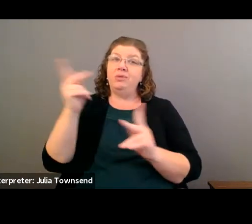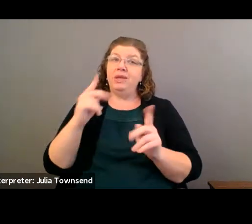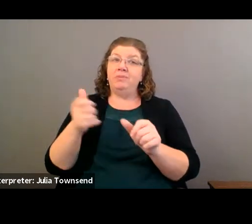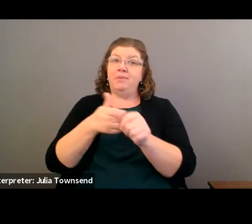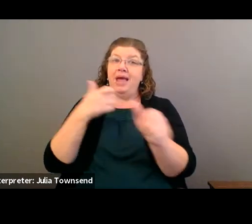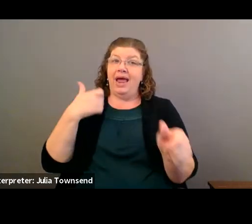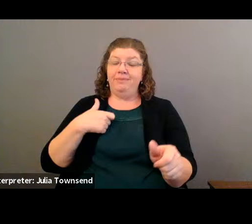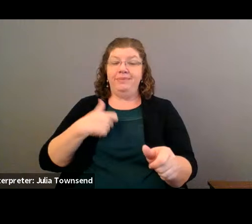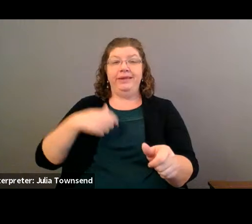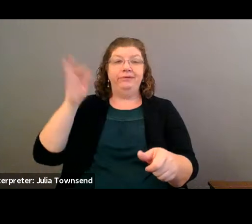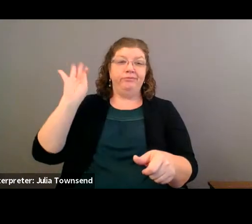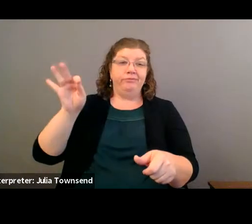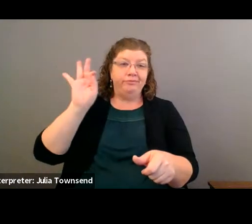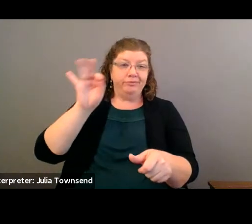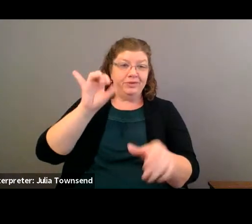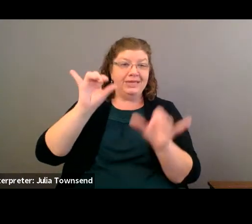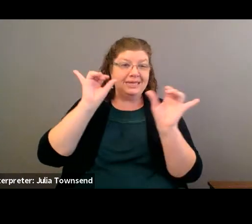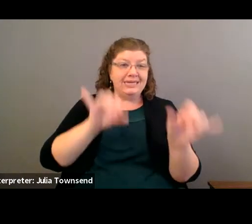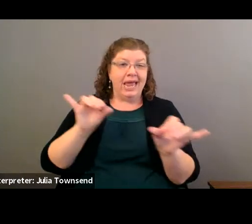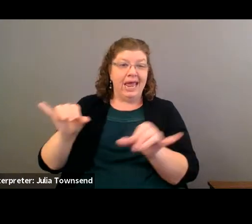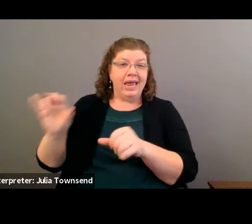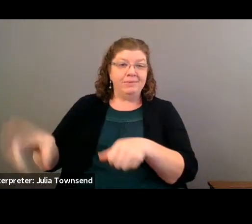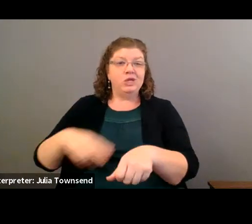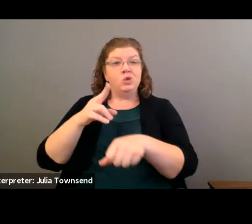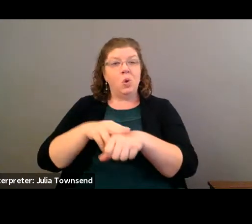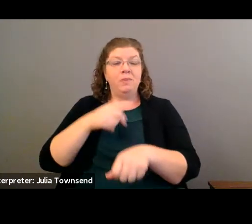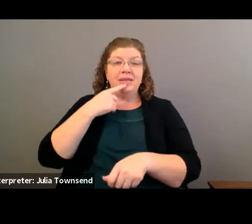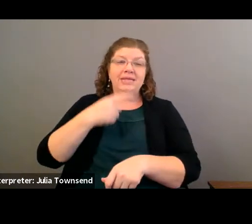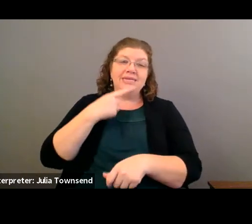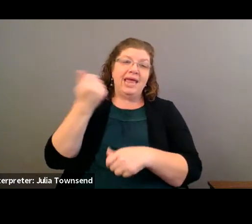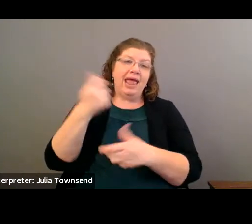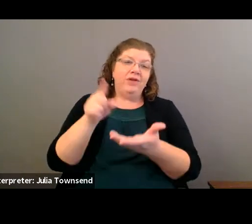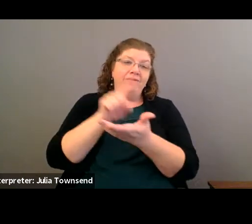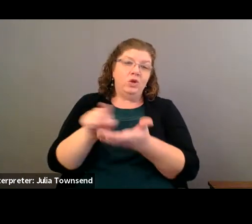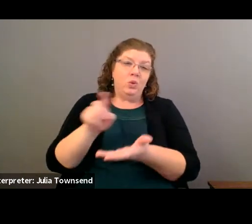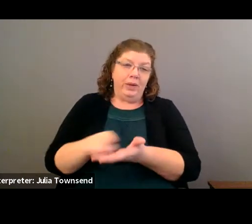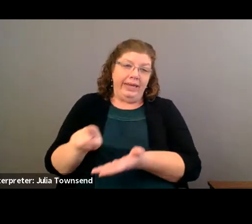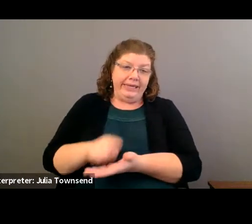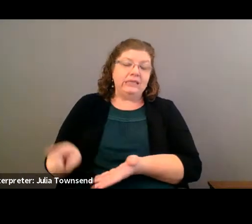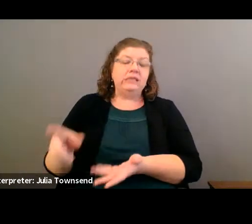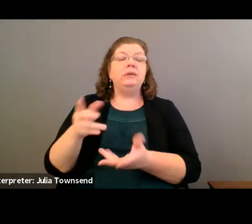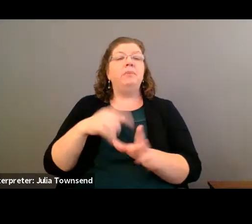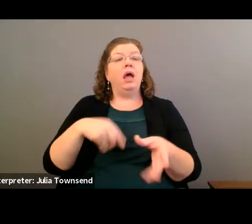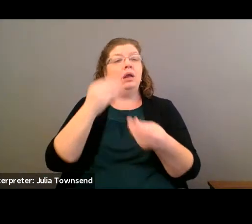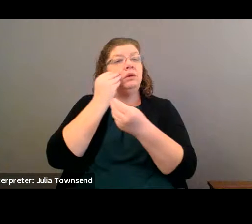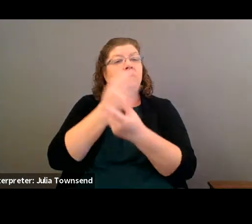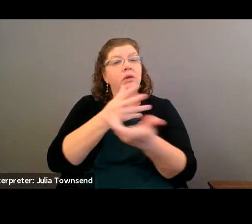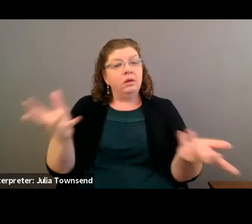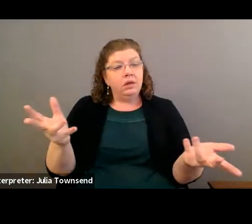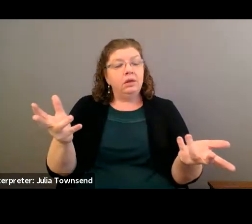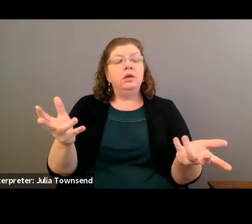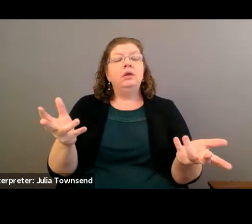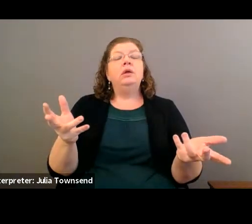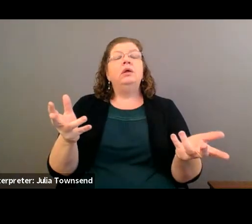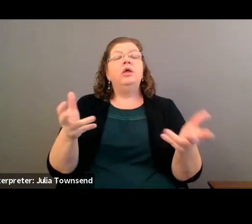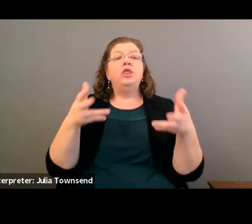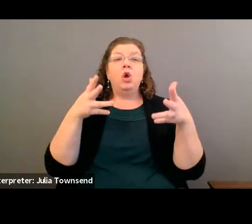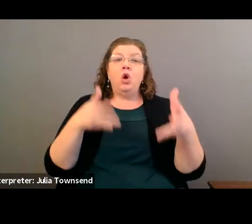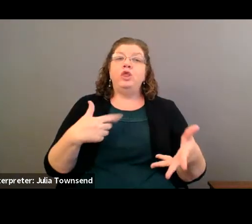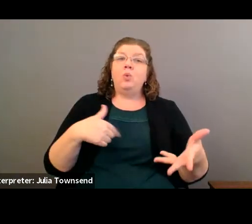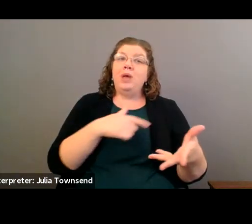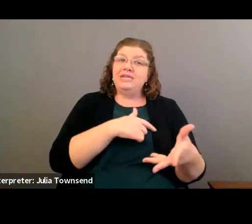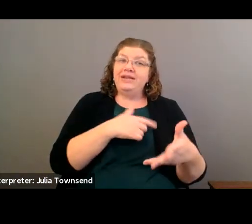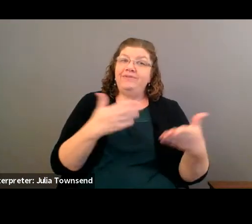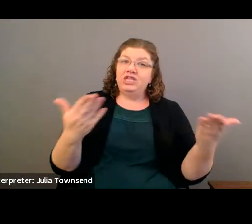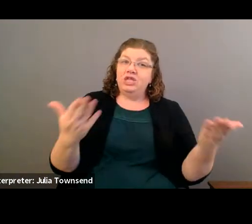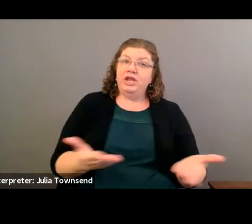spewing the same things that they usually come on and say every couple of weeks, but just know that there are the rest of us that are here,